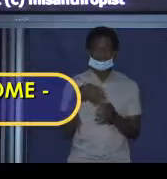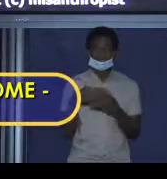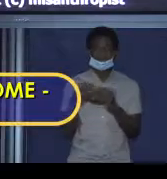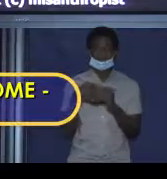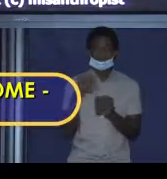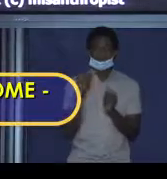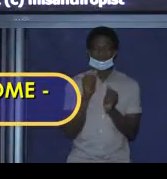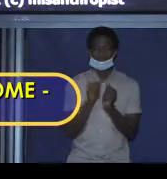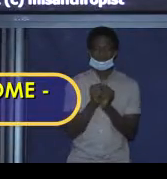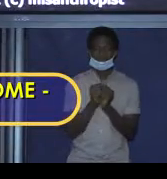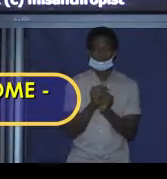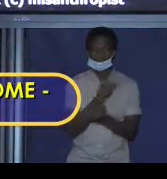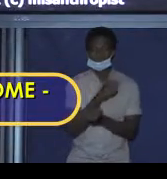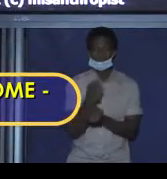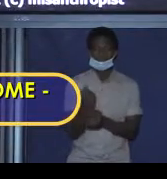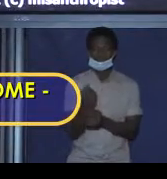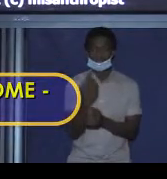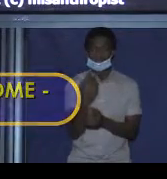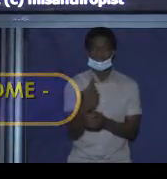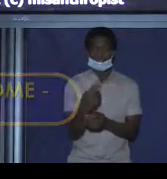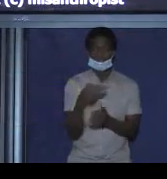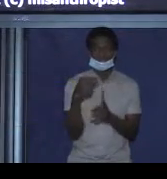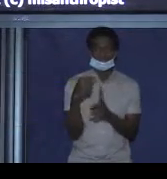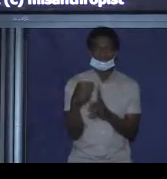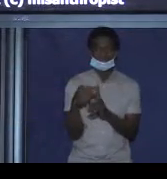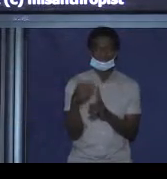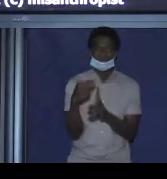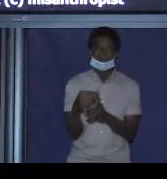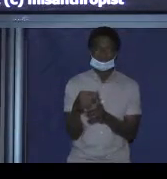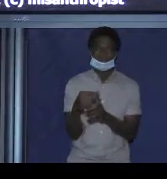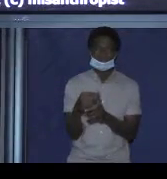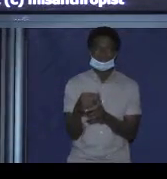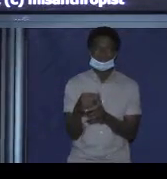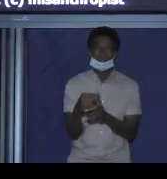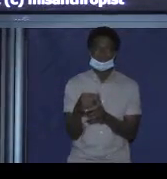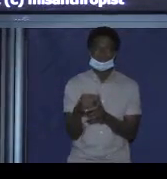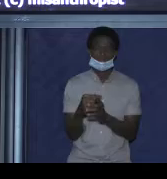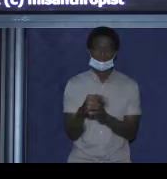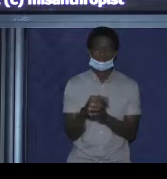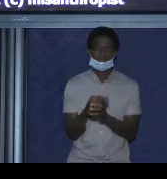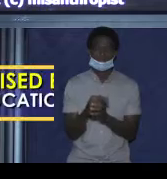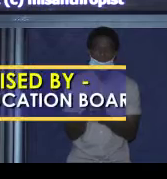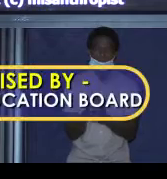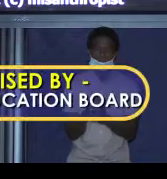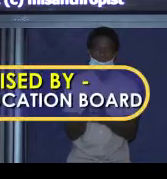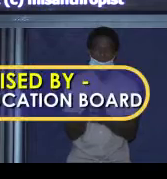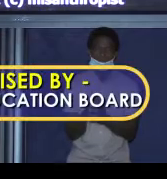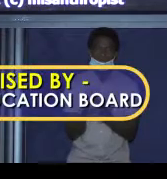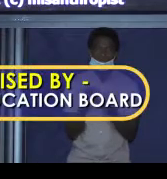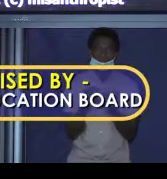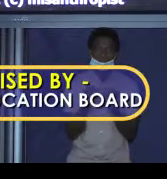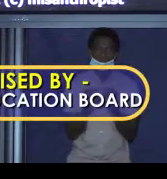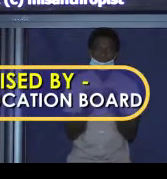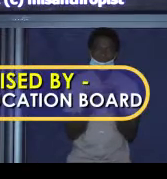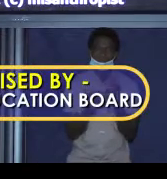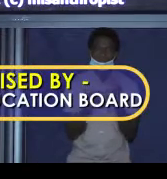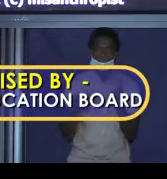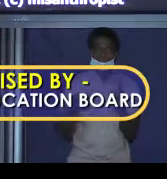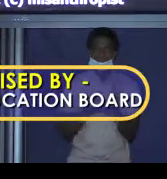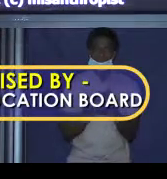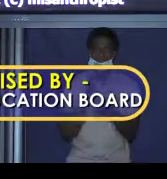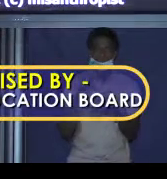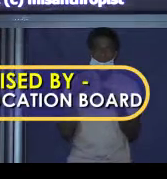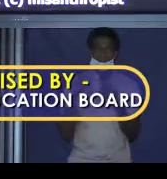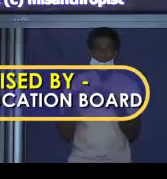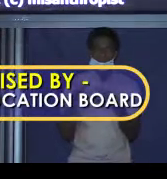single word. Replace each phrase or sentence in the following with a single word. Number one,